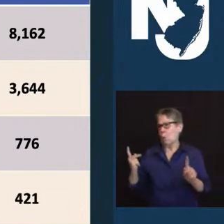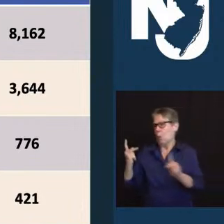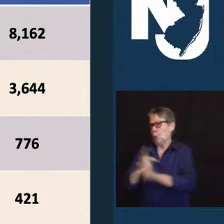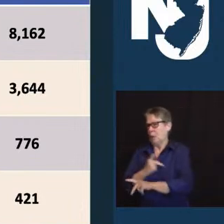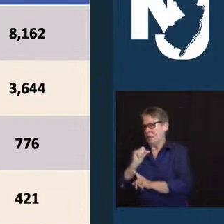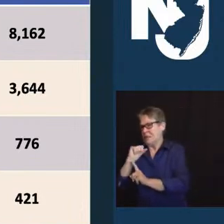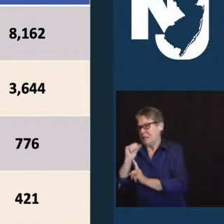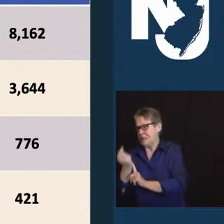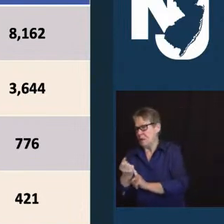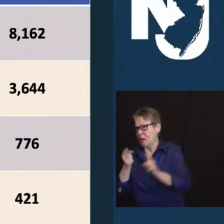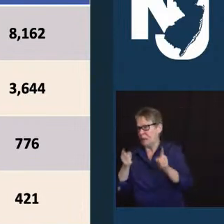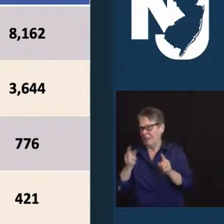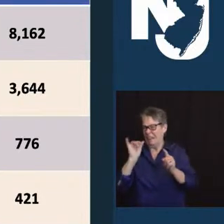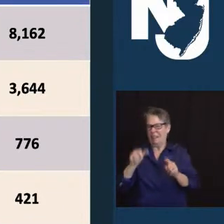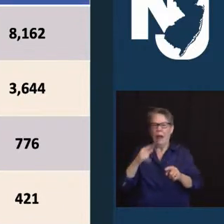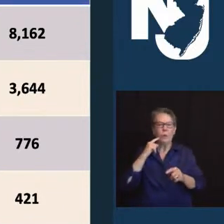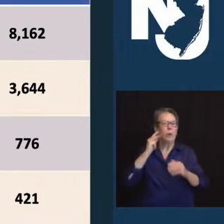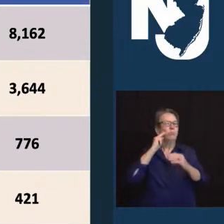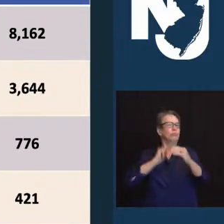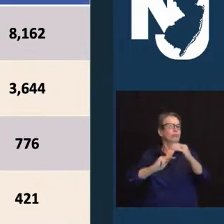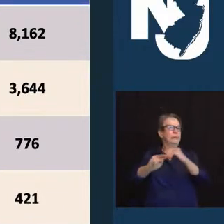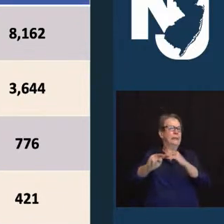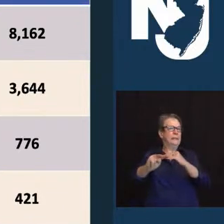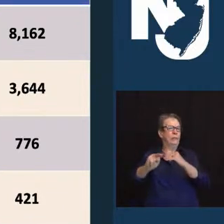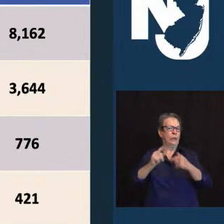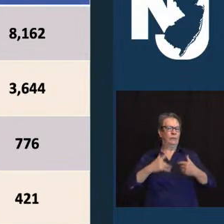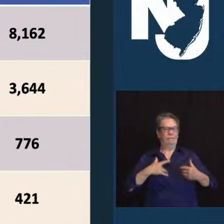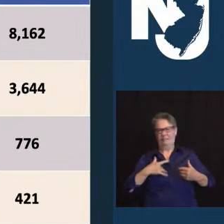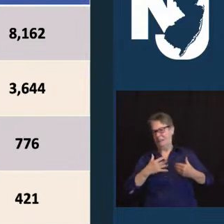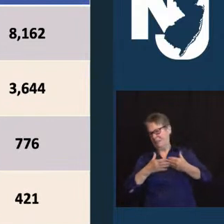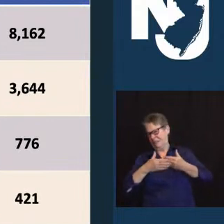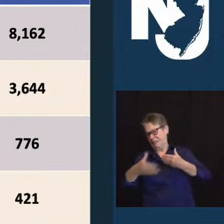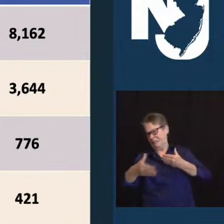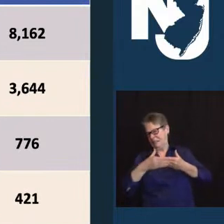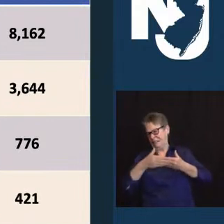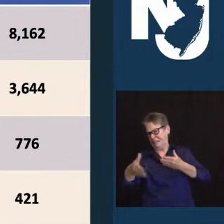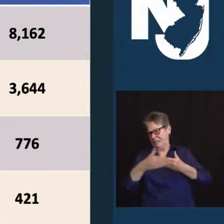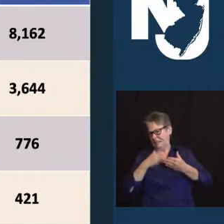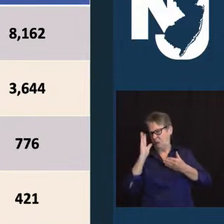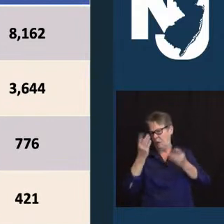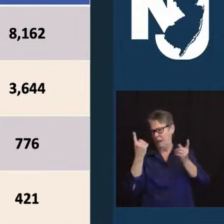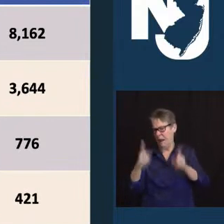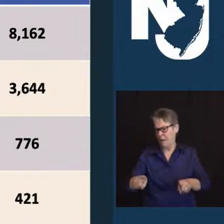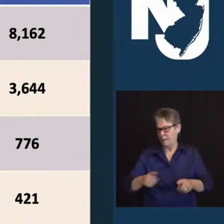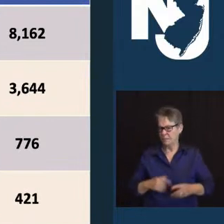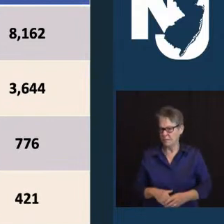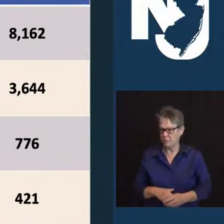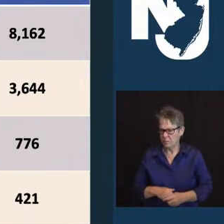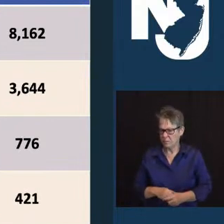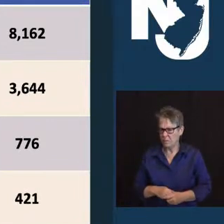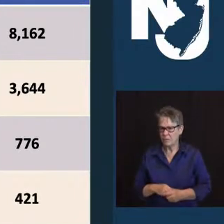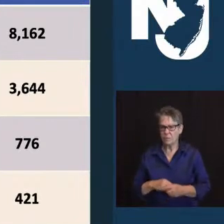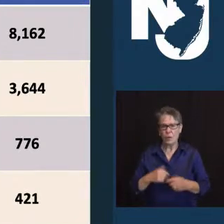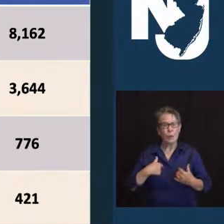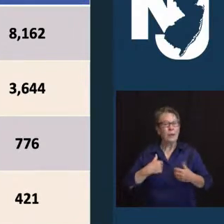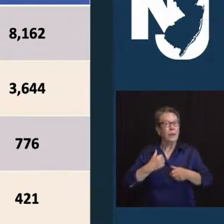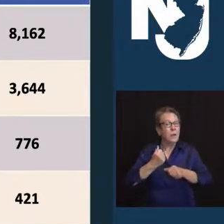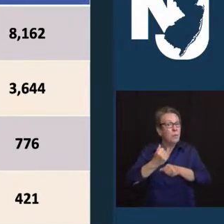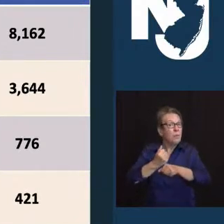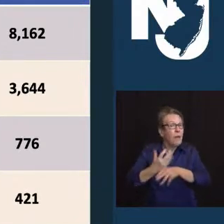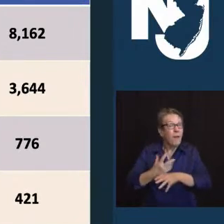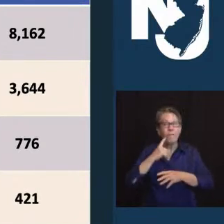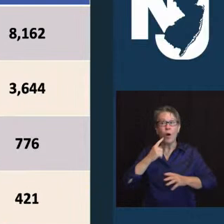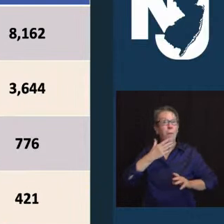three scenarios. Now, certainly we are not going to prepare ourselves for the best case scenario. We hope for the best, but